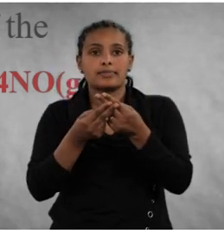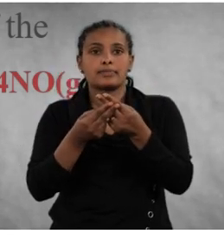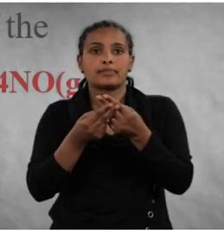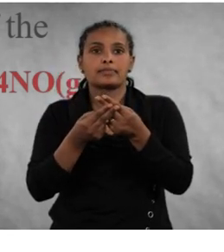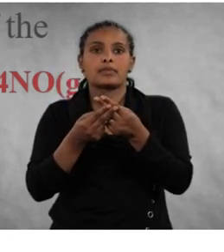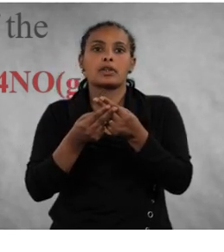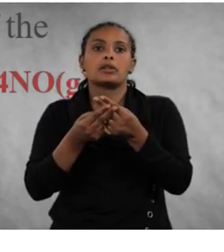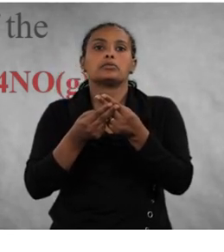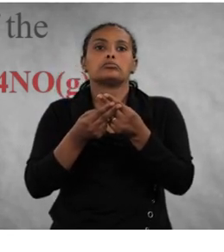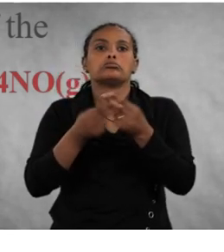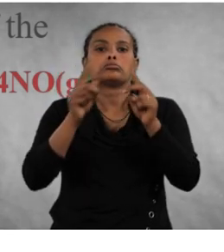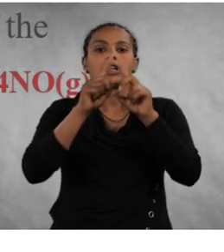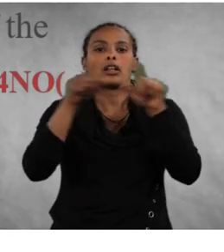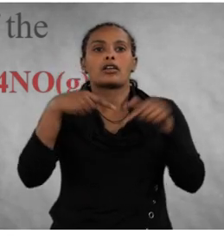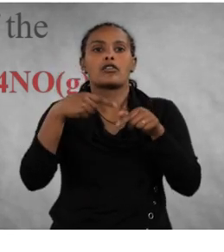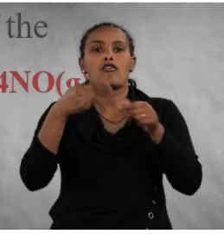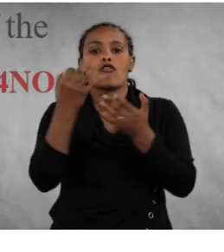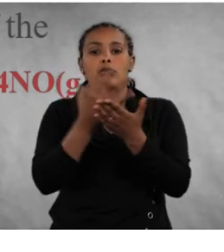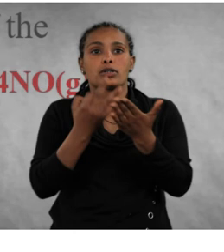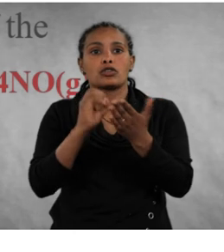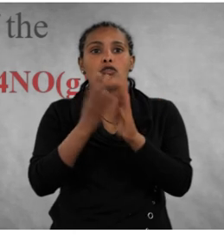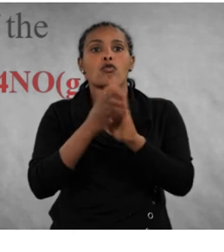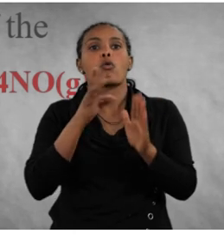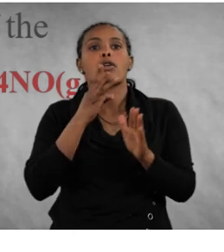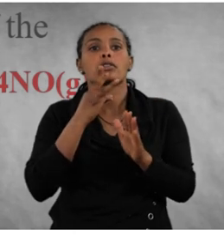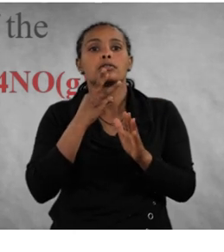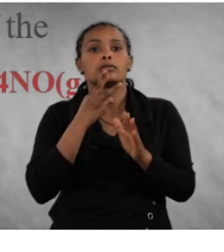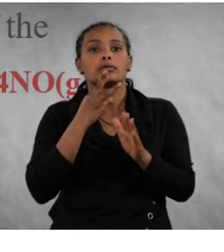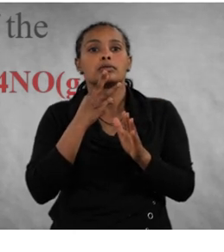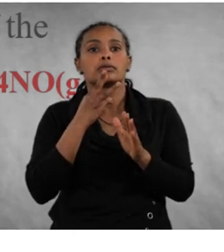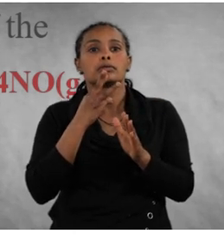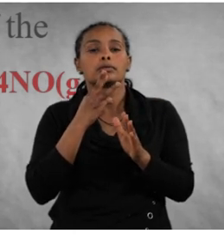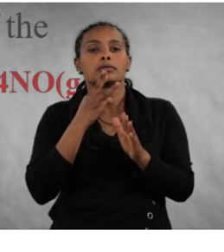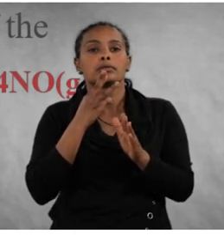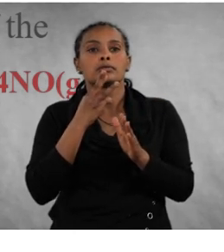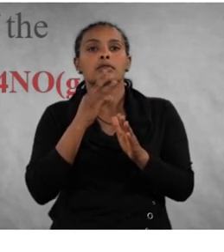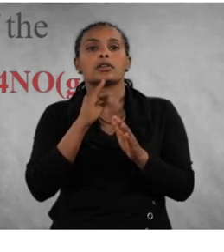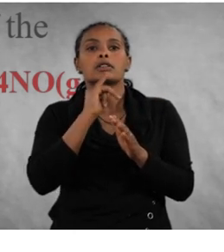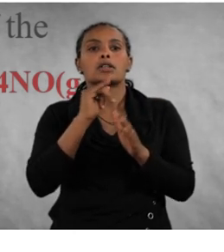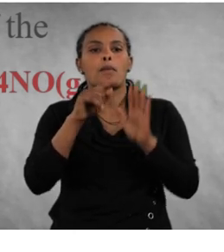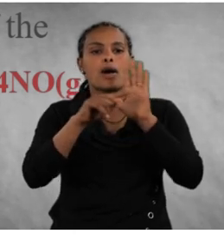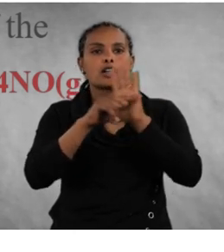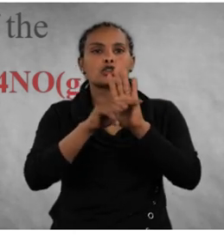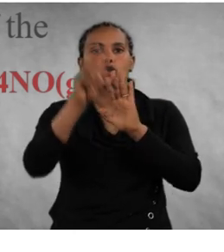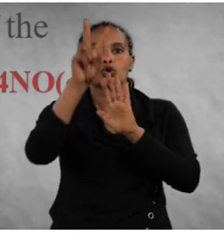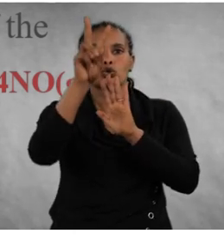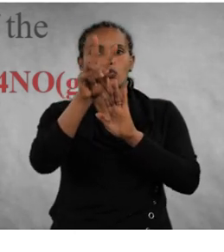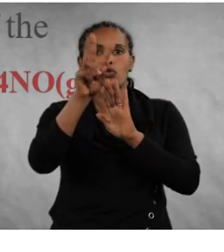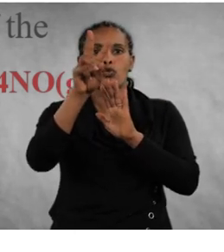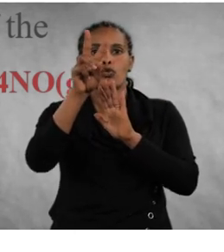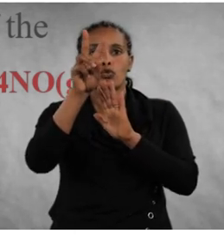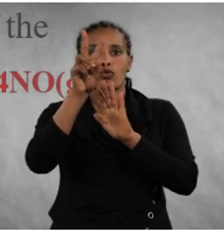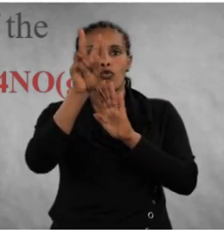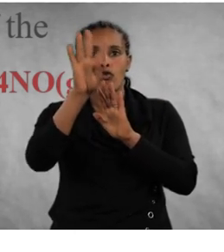six times delta H naught formation of water. Delta H naught formation of water is